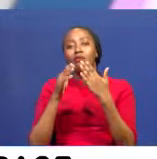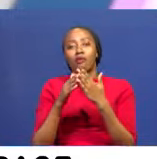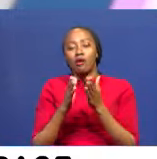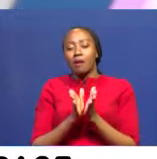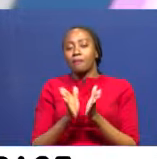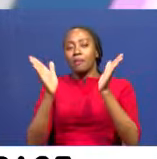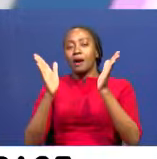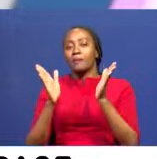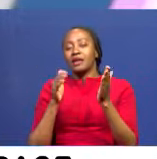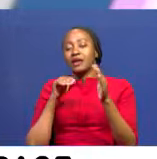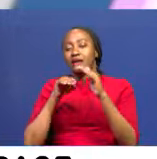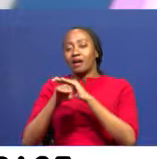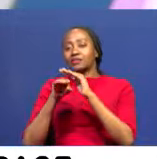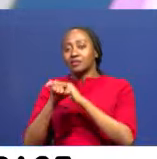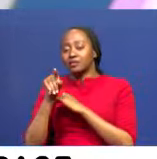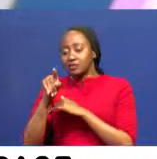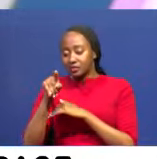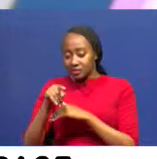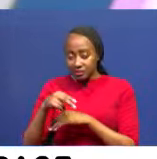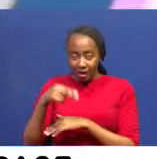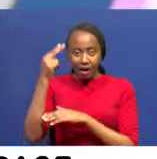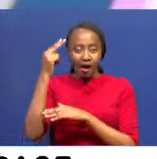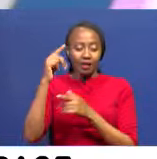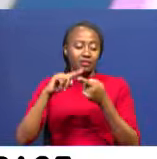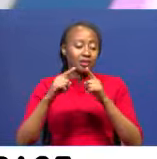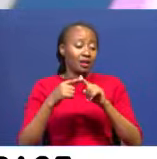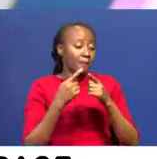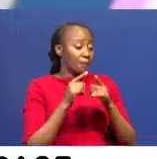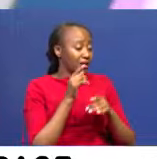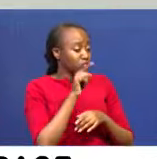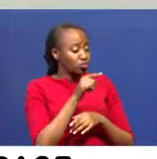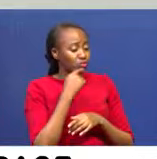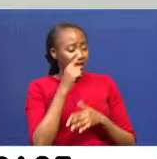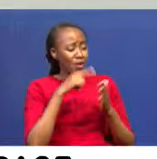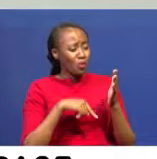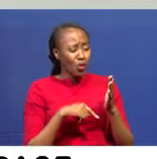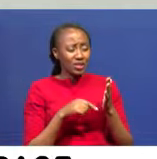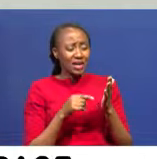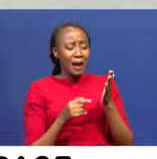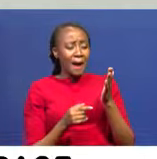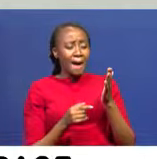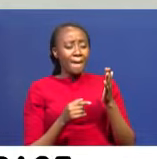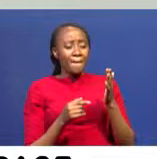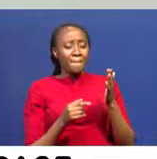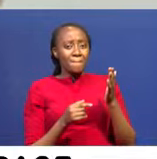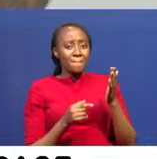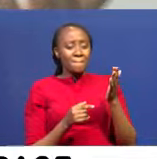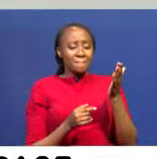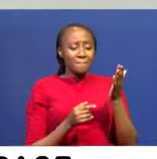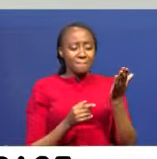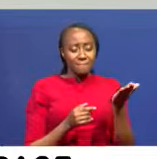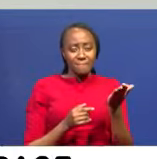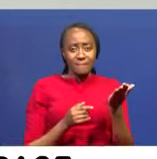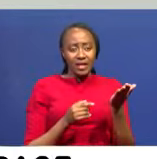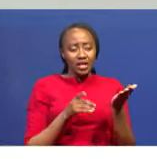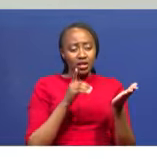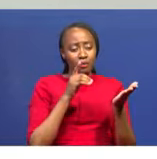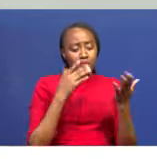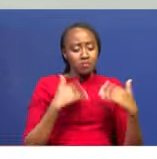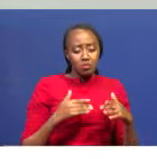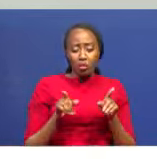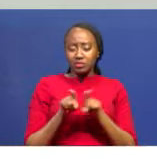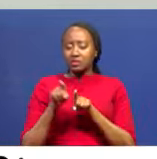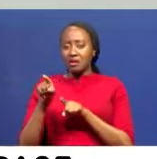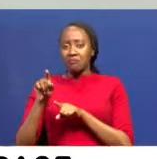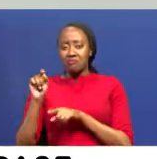that highest standard. Yes. And of course, given that you clearly stated that the ratio does not match what WHO has recommended, what are the implications of that in